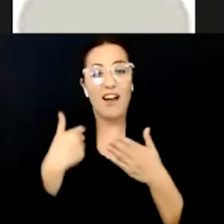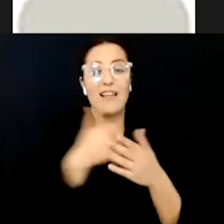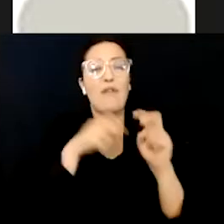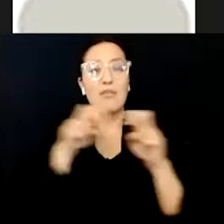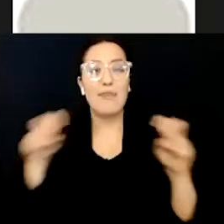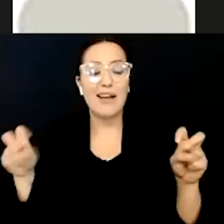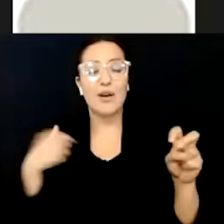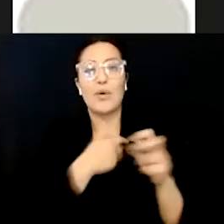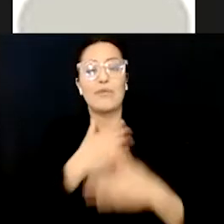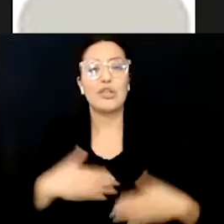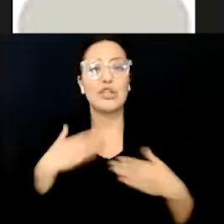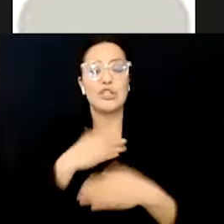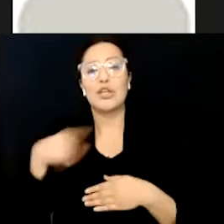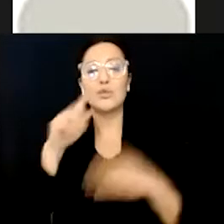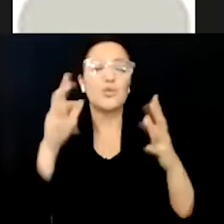so appreciated.